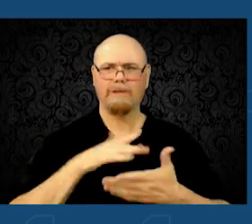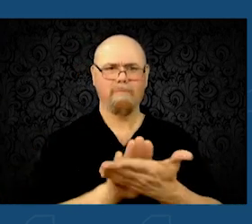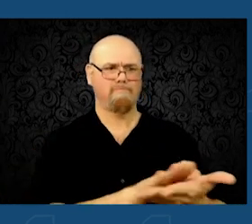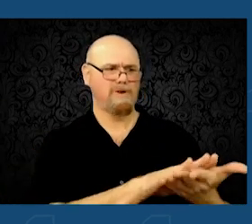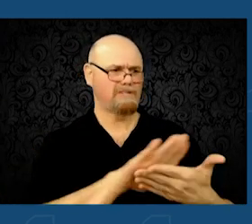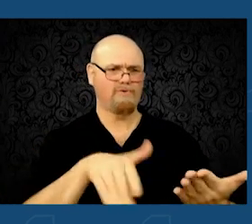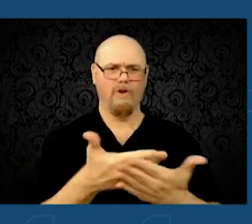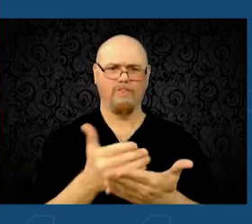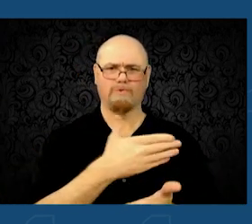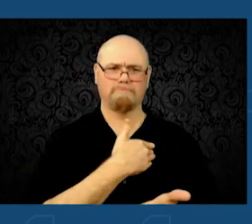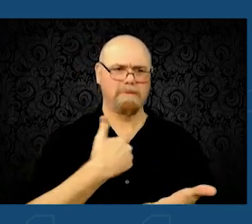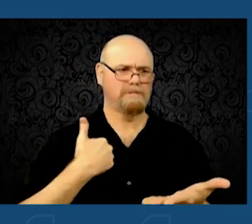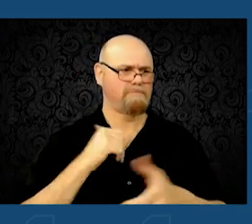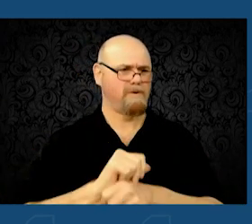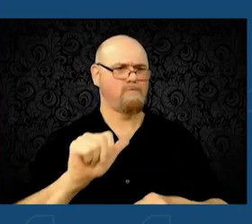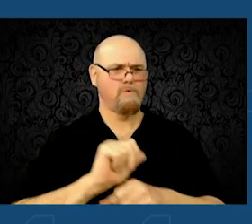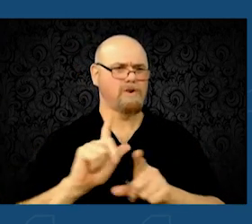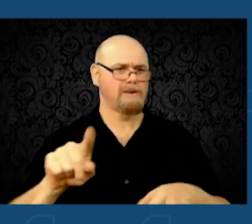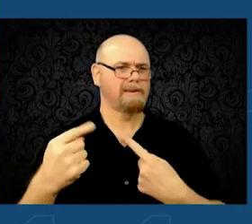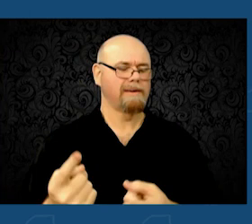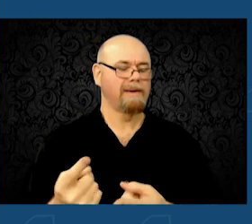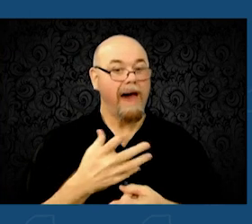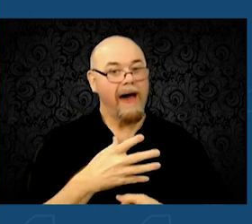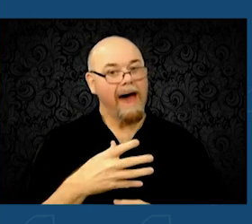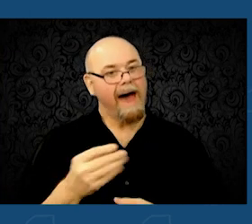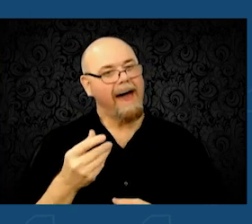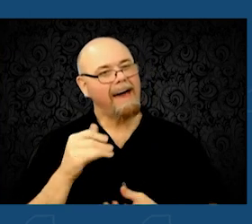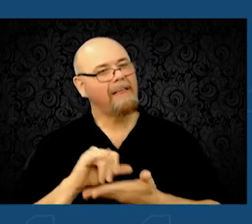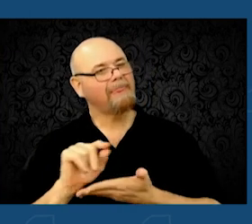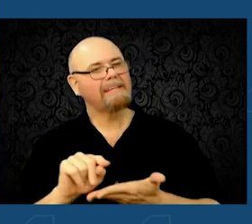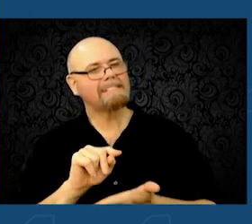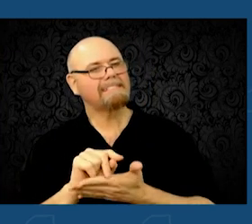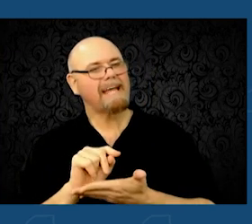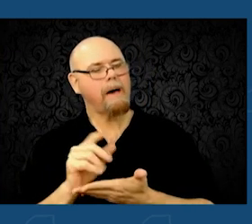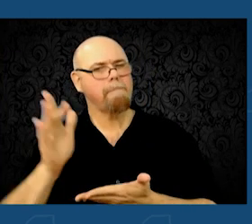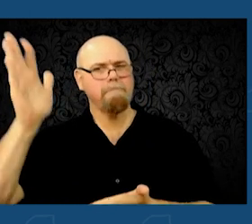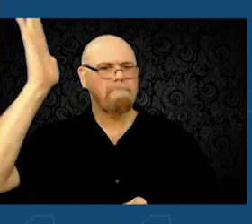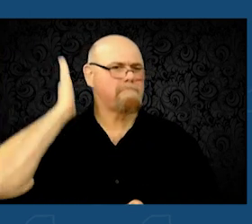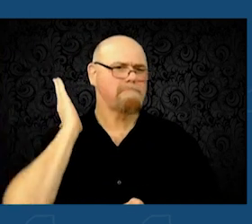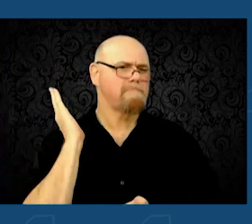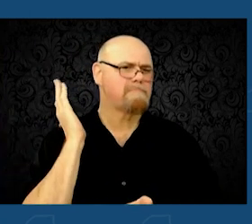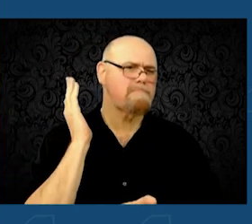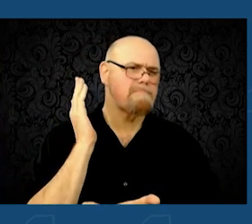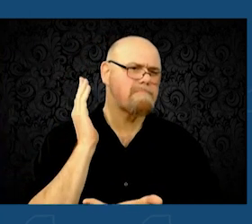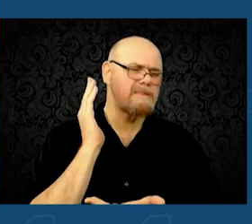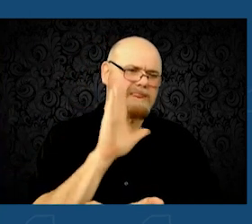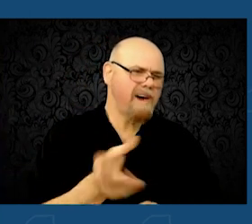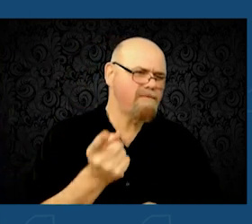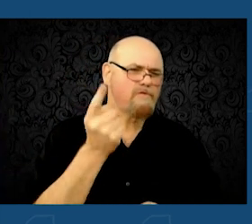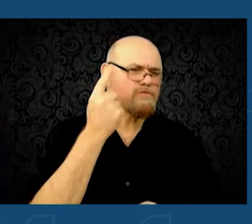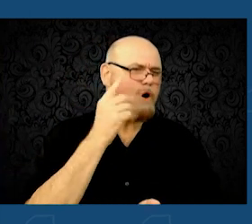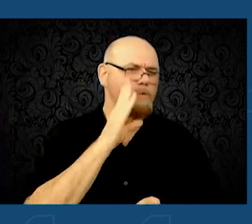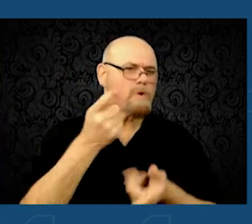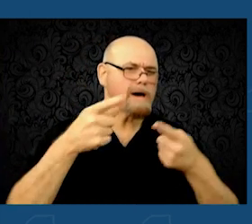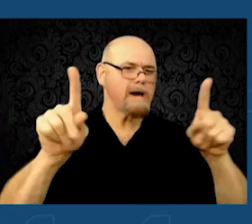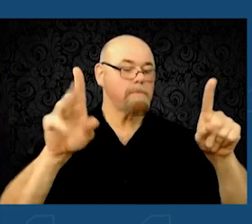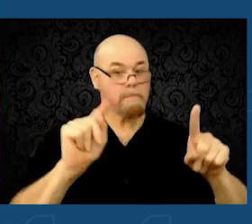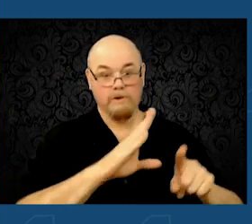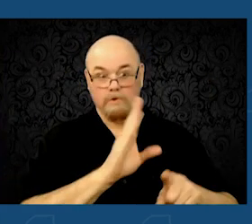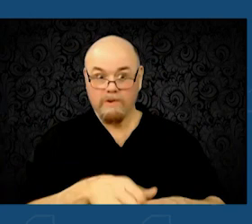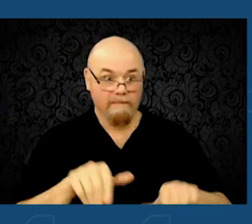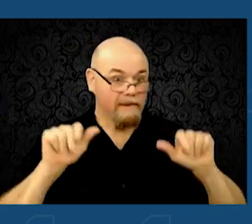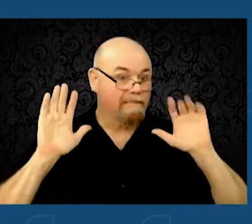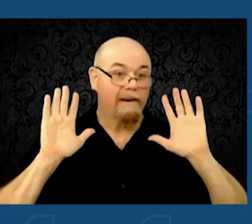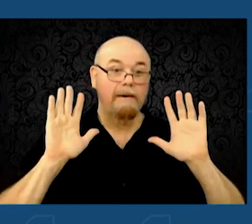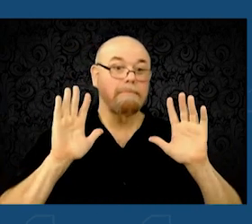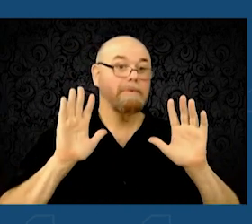trenches at a time when people probably didn't believe this could happen. But you never gave up faith. You